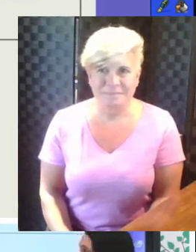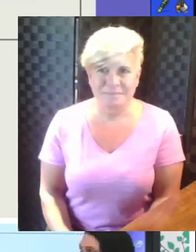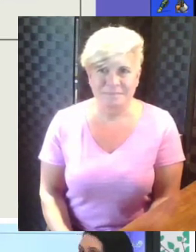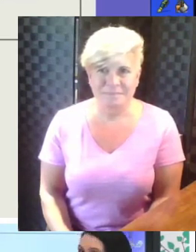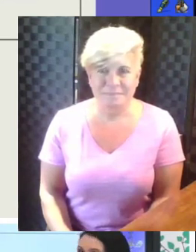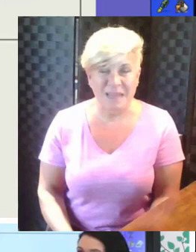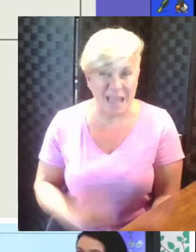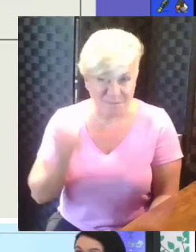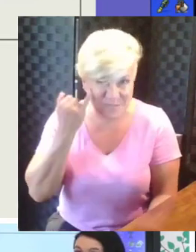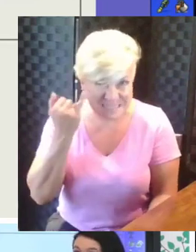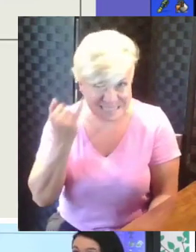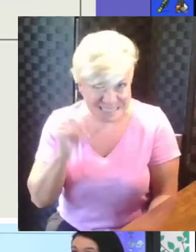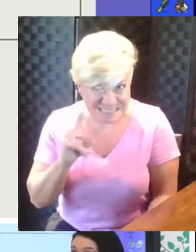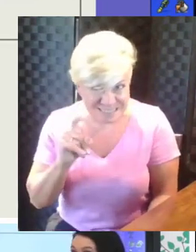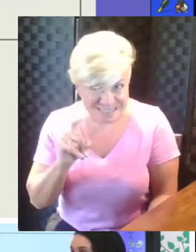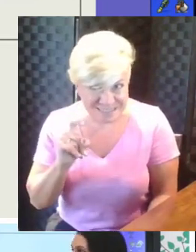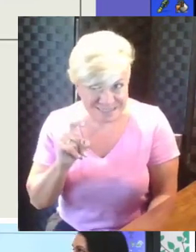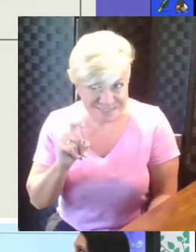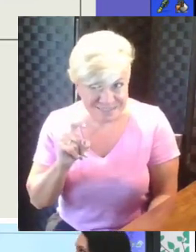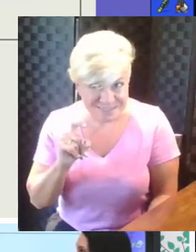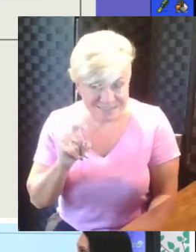Do you have an idea?